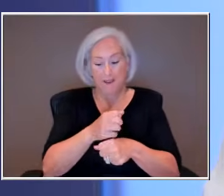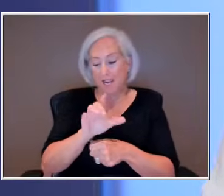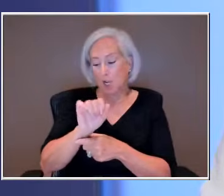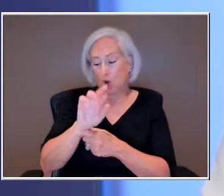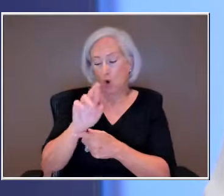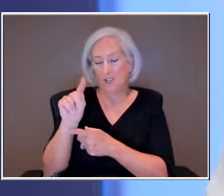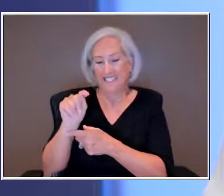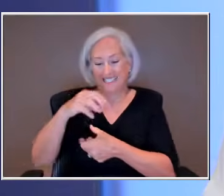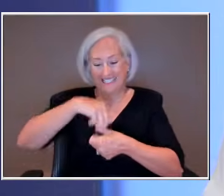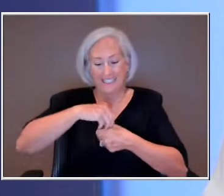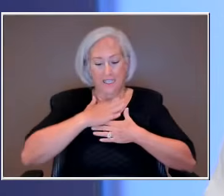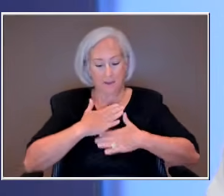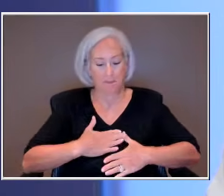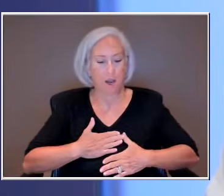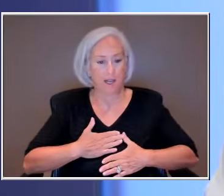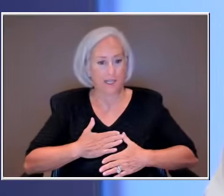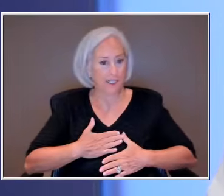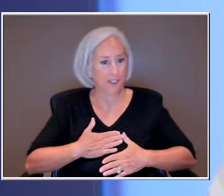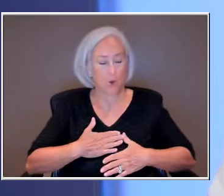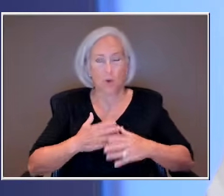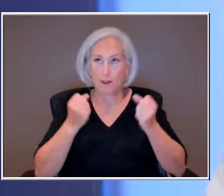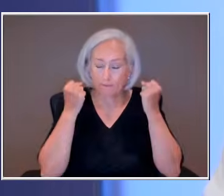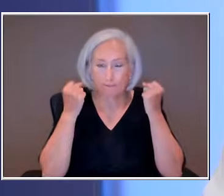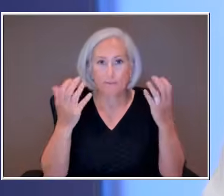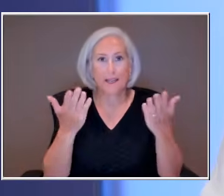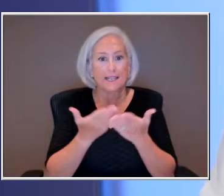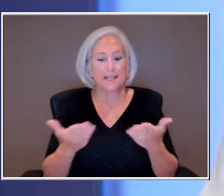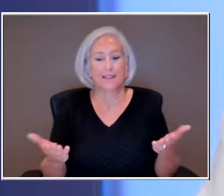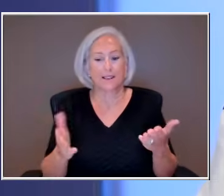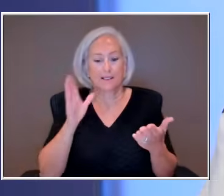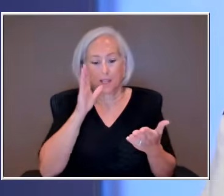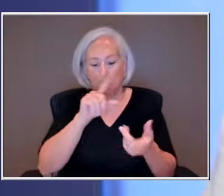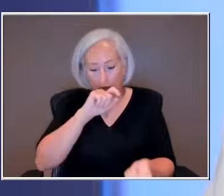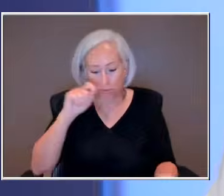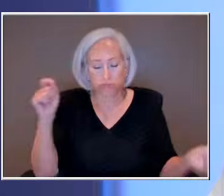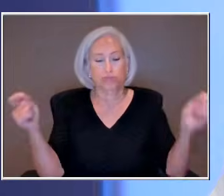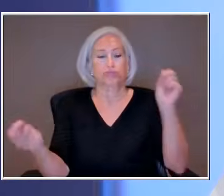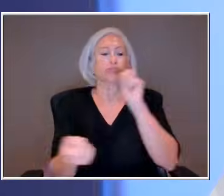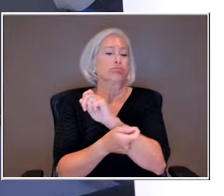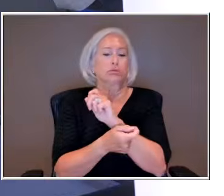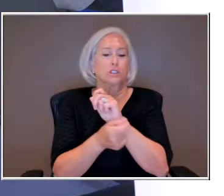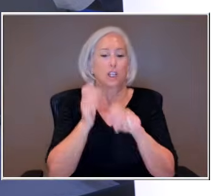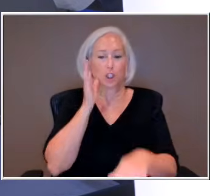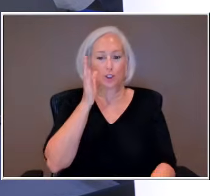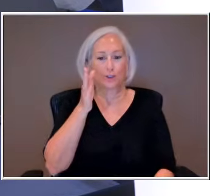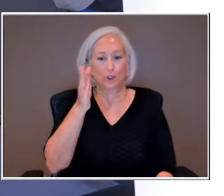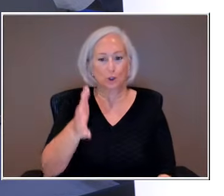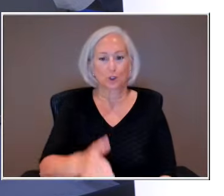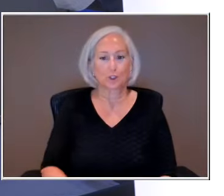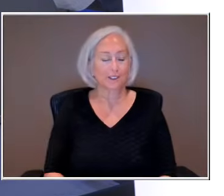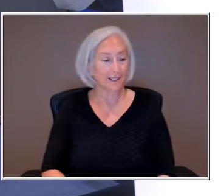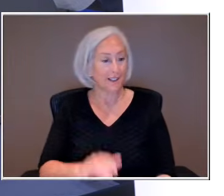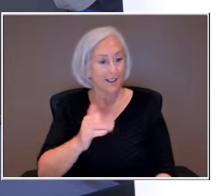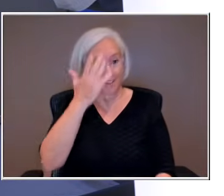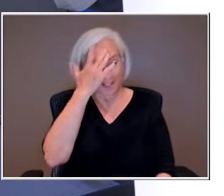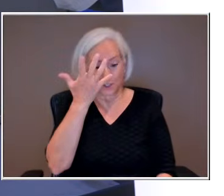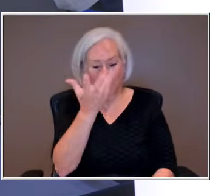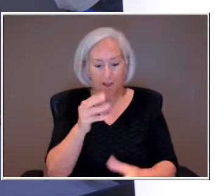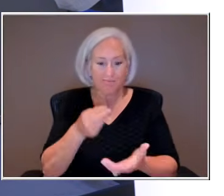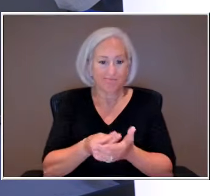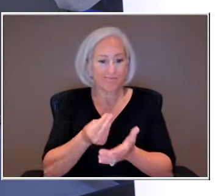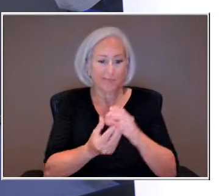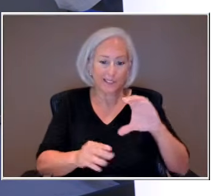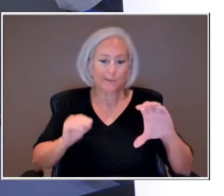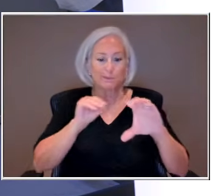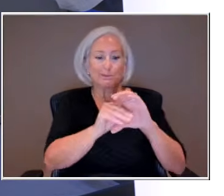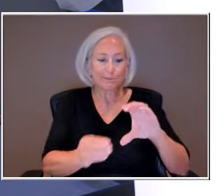these are revolutionary things that we think it's going to be really important for the future. And that's why the Cancer Center investing so much in the future of CAR T. Absolutely,